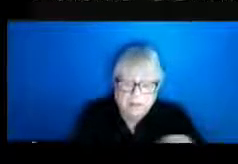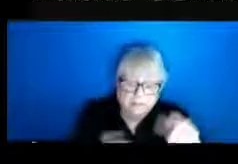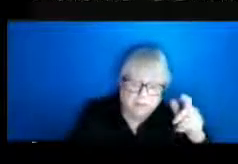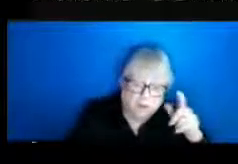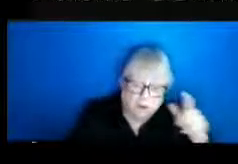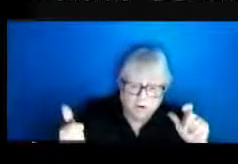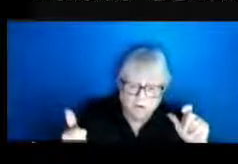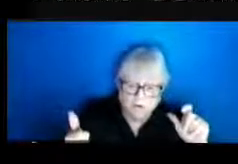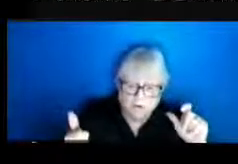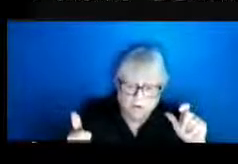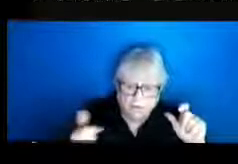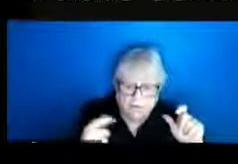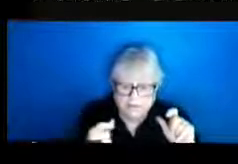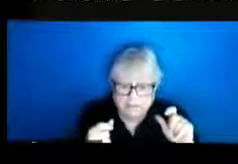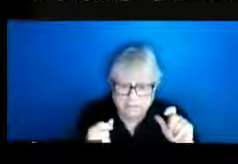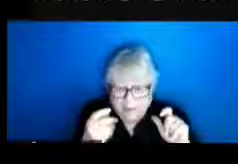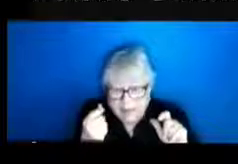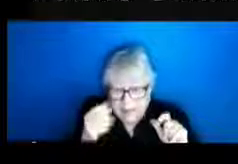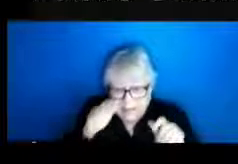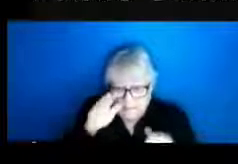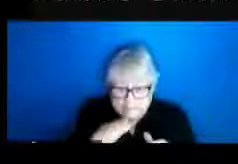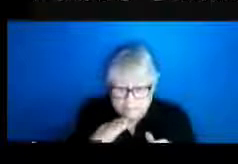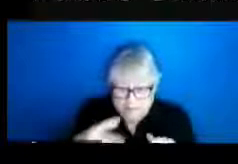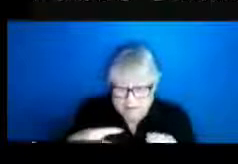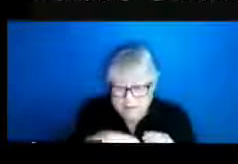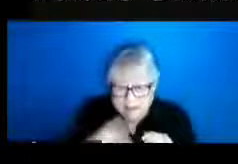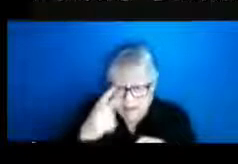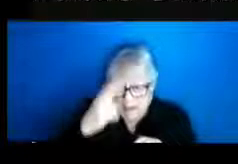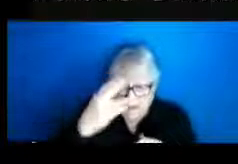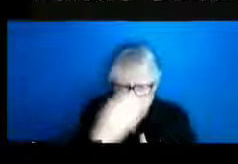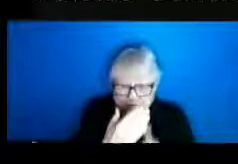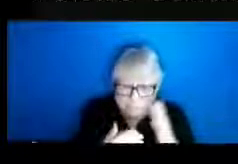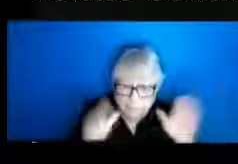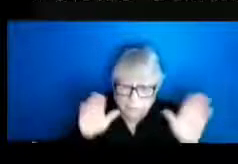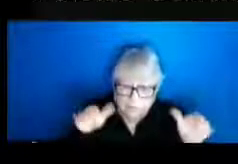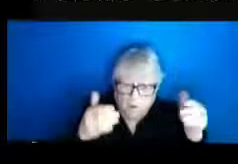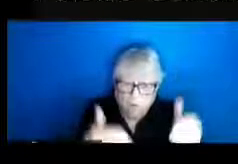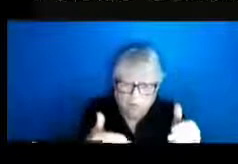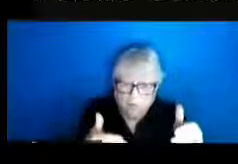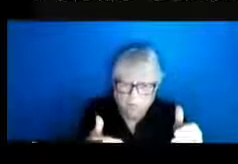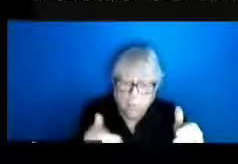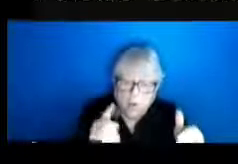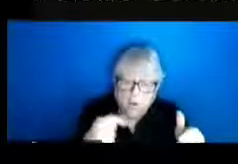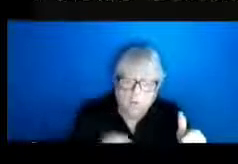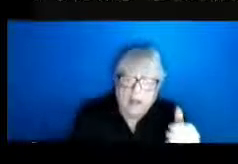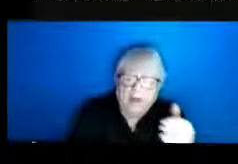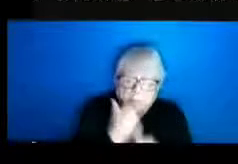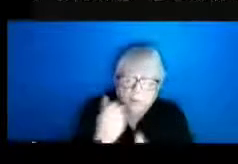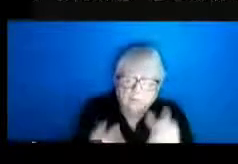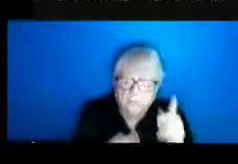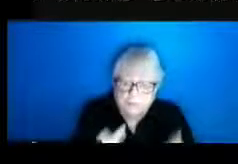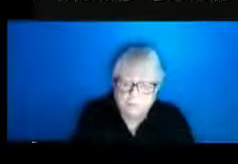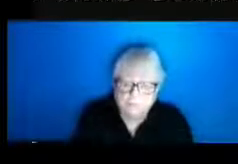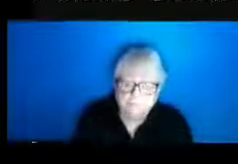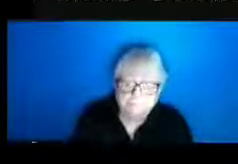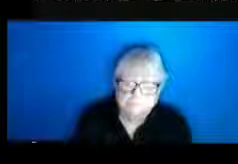are a little bit of slivers that had to be cut out. And we focused on making sure that we kept the concentration at the core.